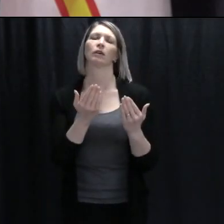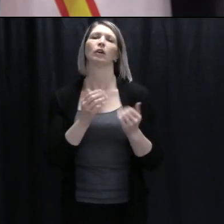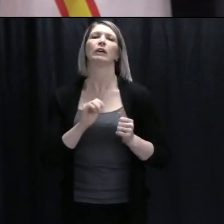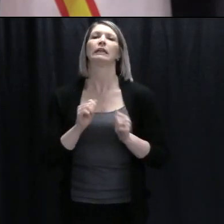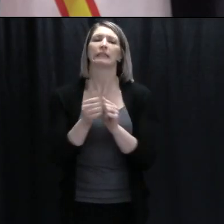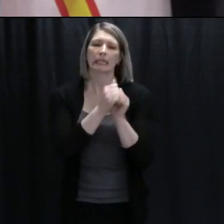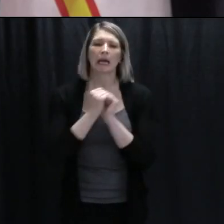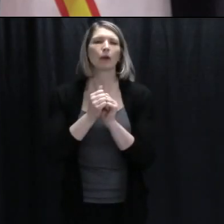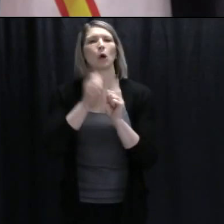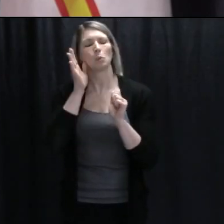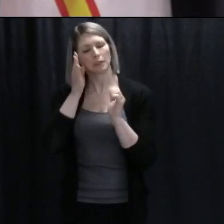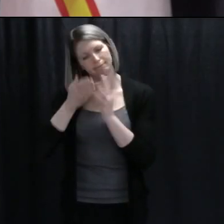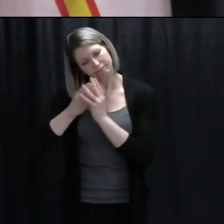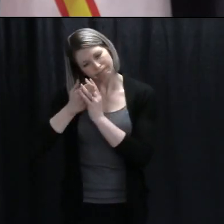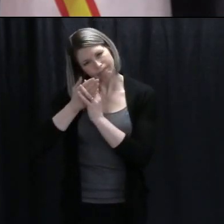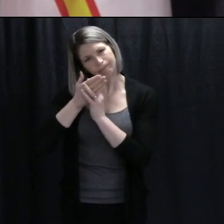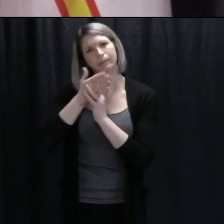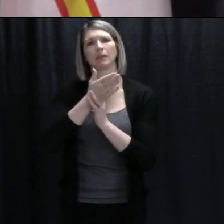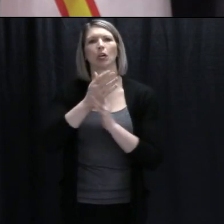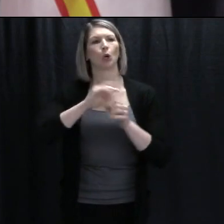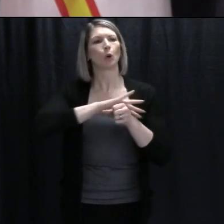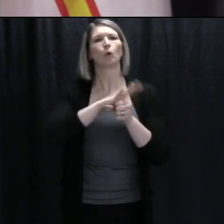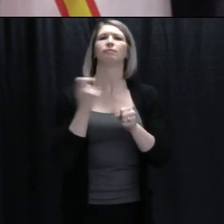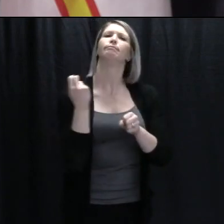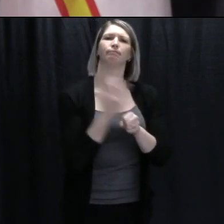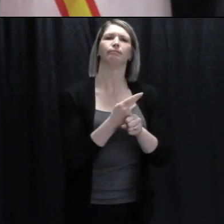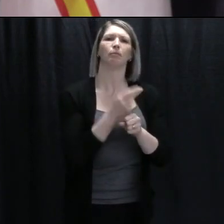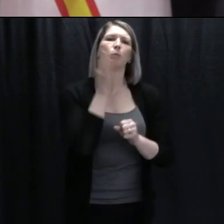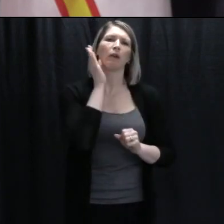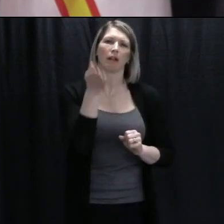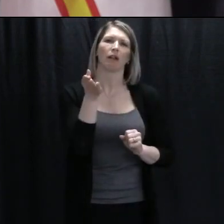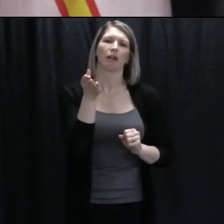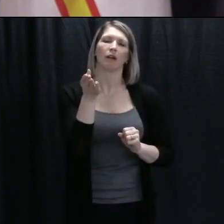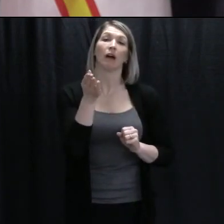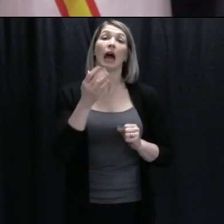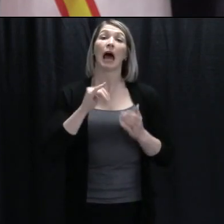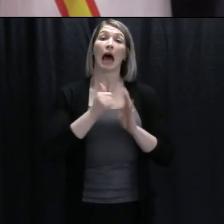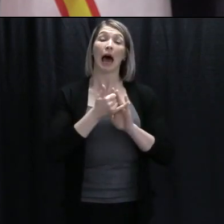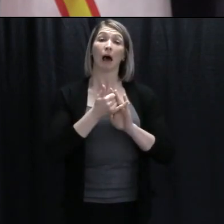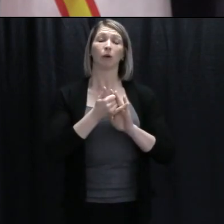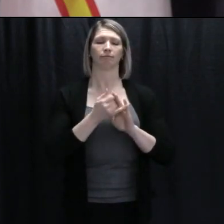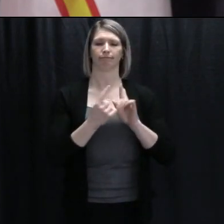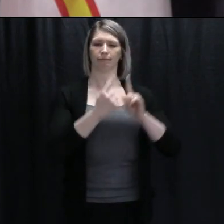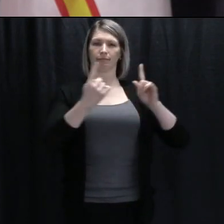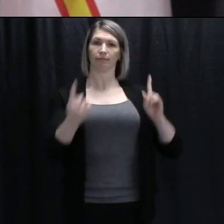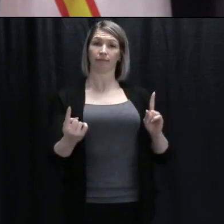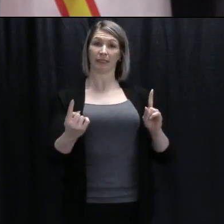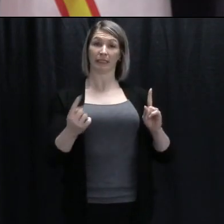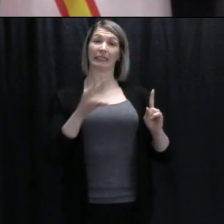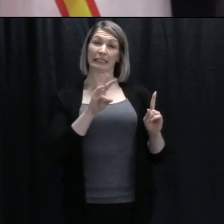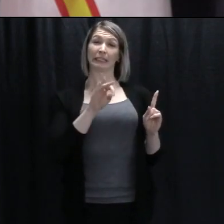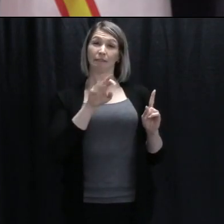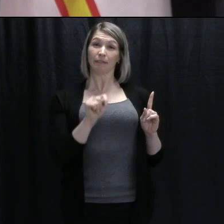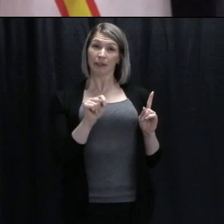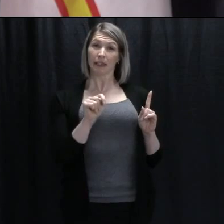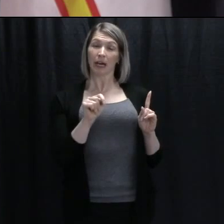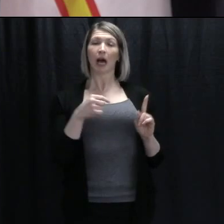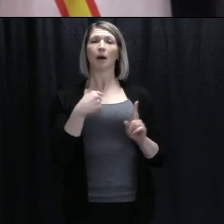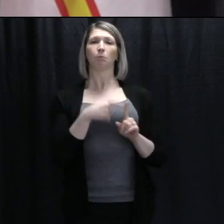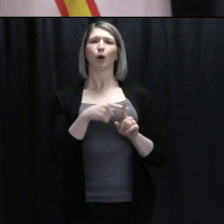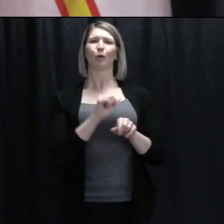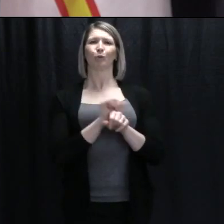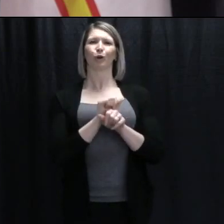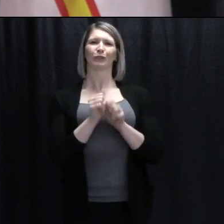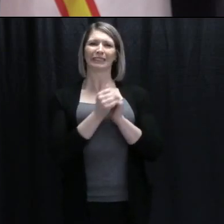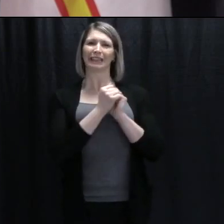this. By working together and with physical distancing, we must work together to make sure